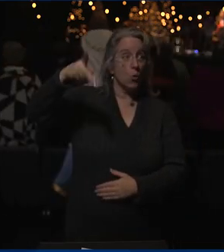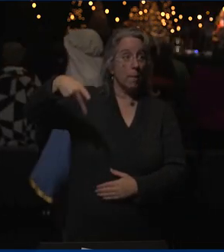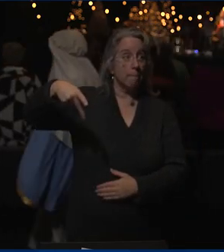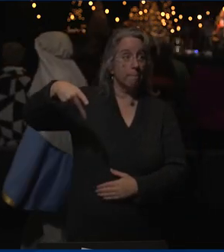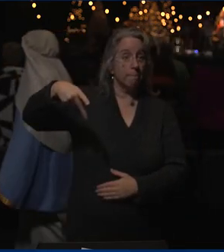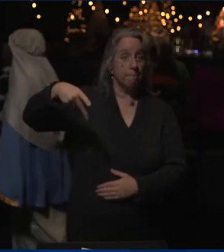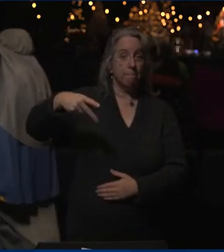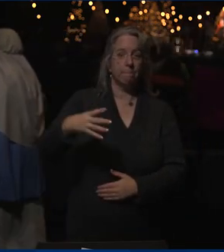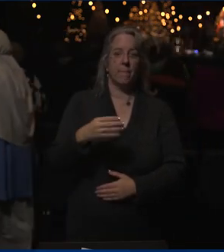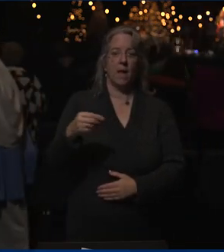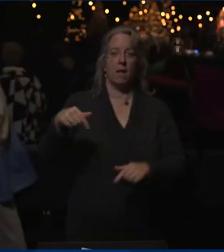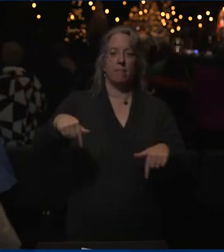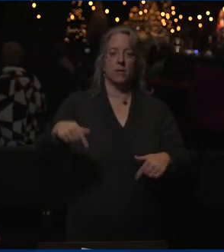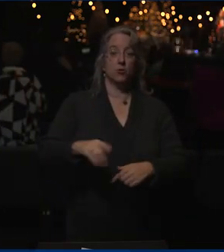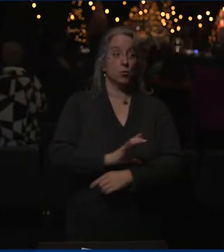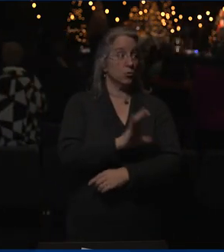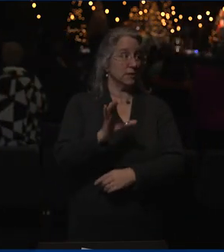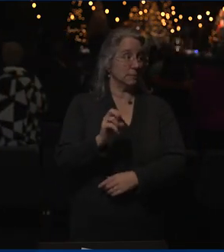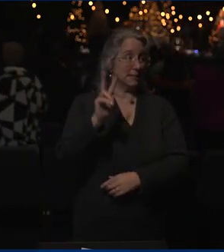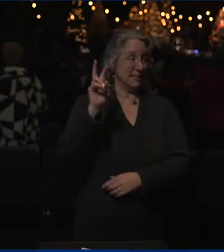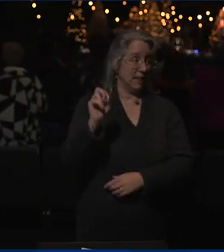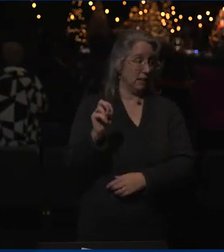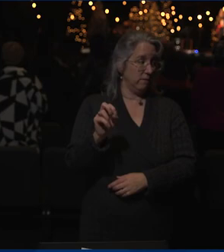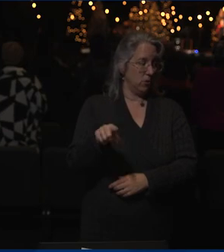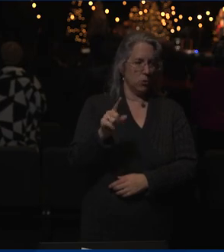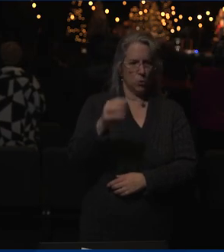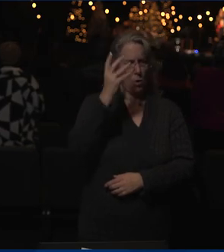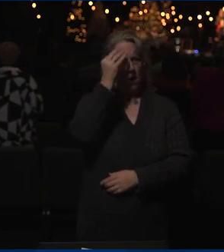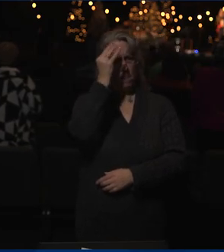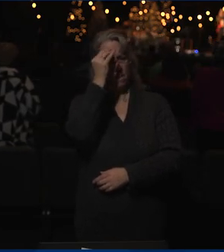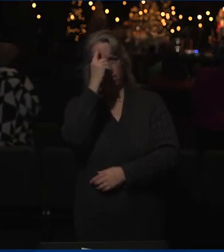and this Christmas Eve you think to yourself,